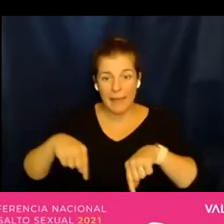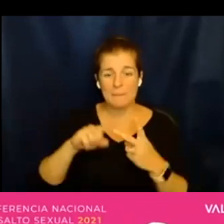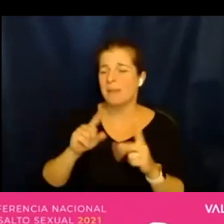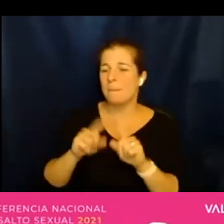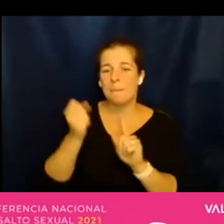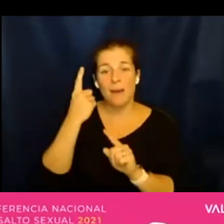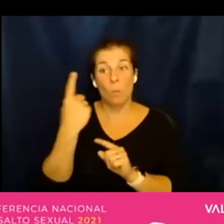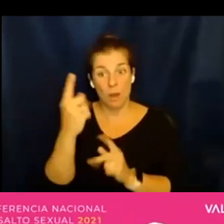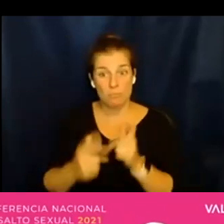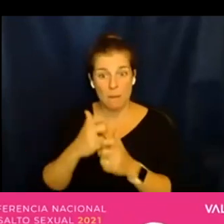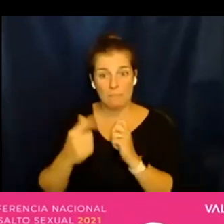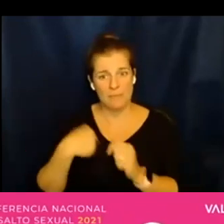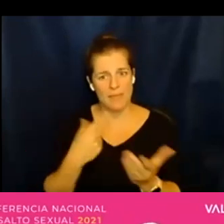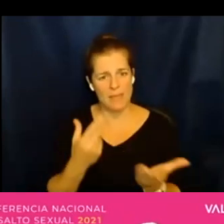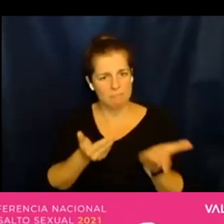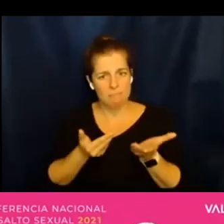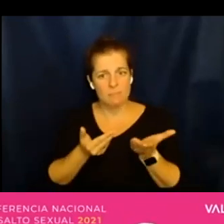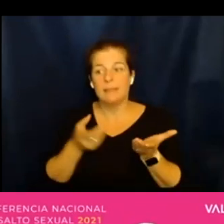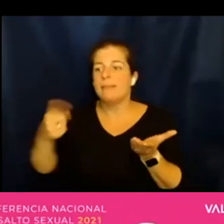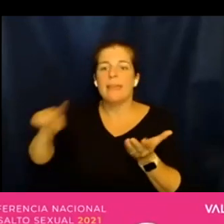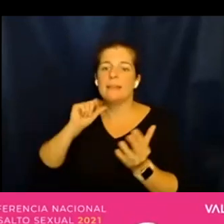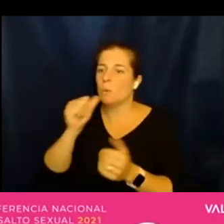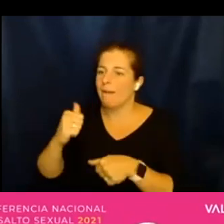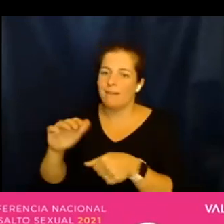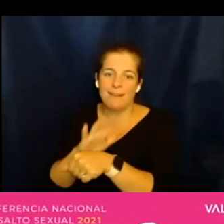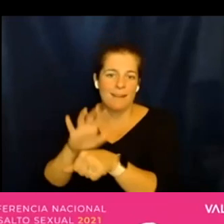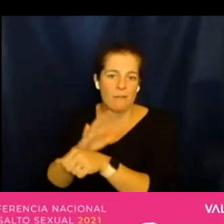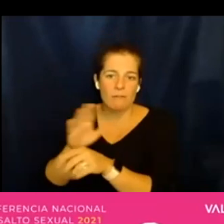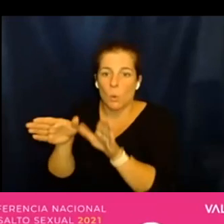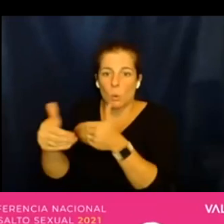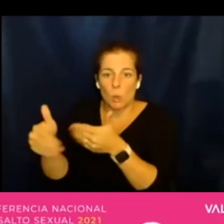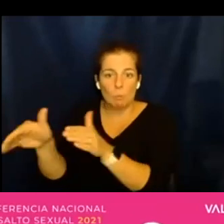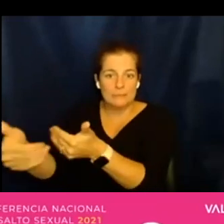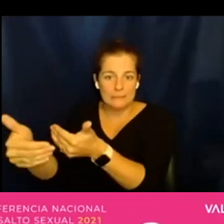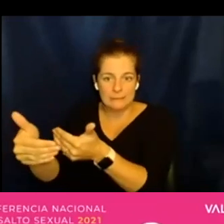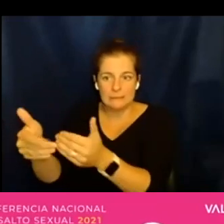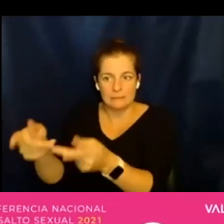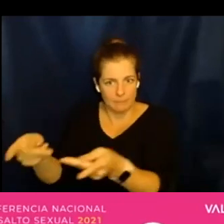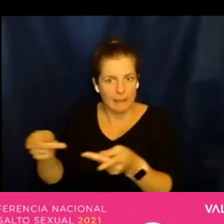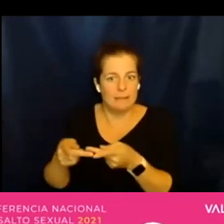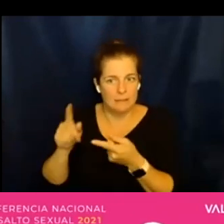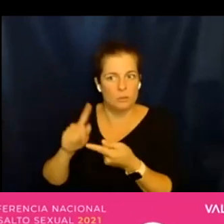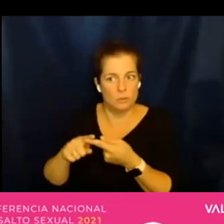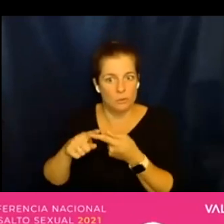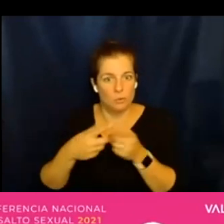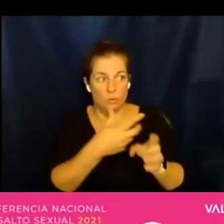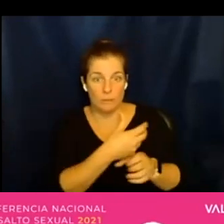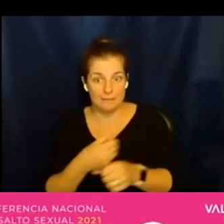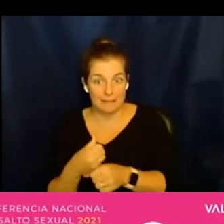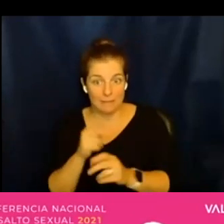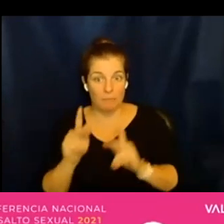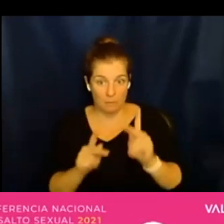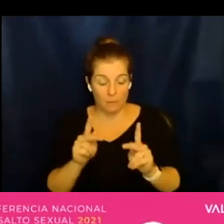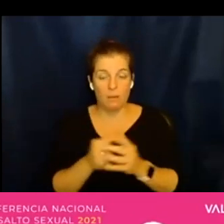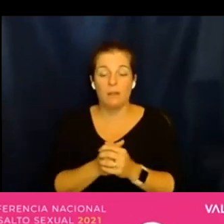as well was that they didn't have enough rooms to receive all these people who were requesting humanitarian asylum. And I